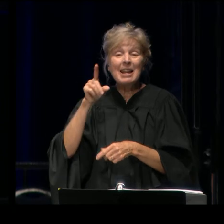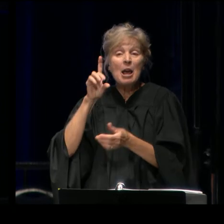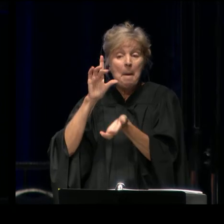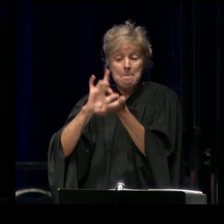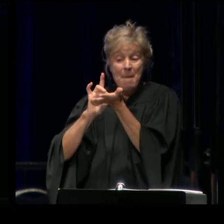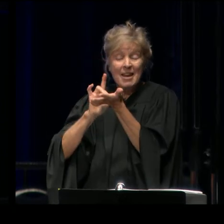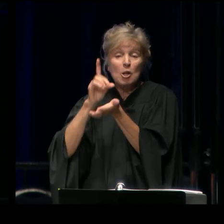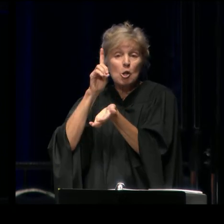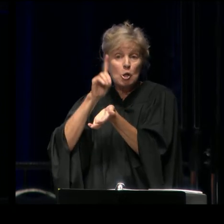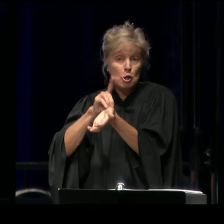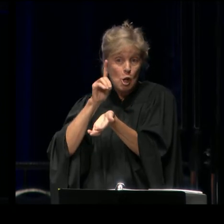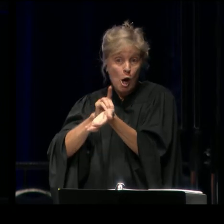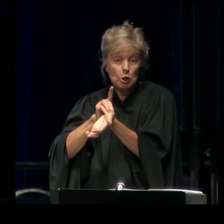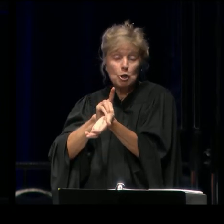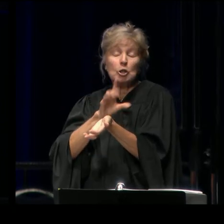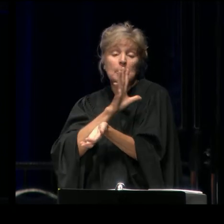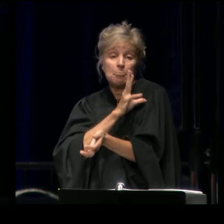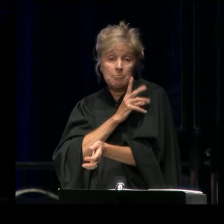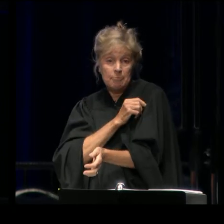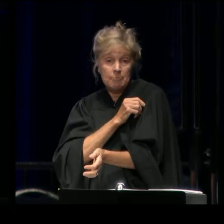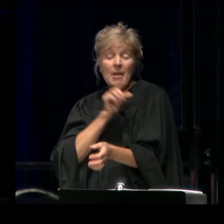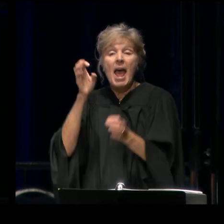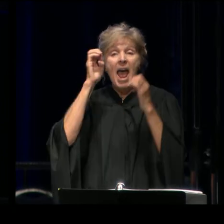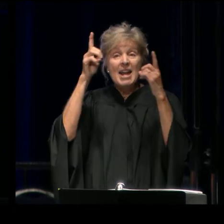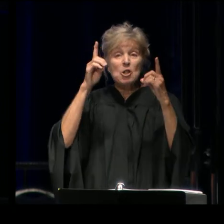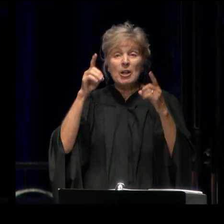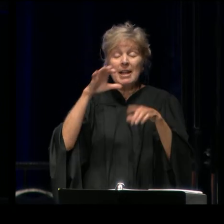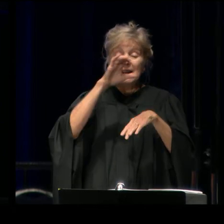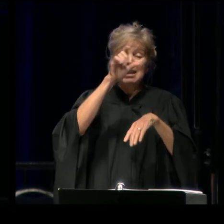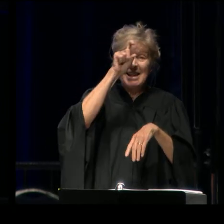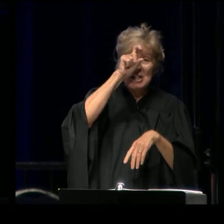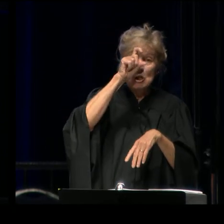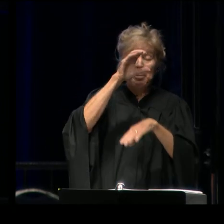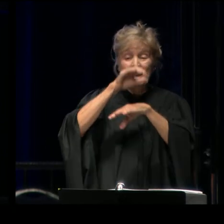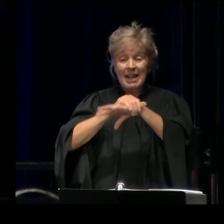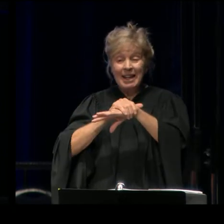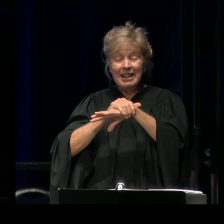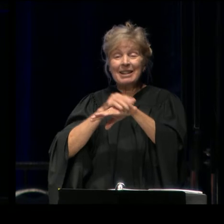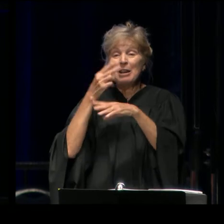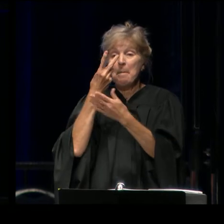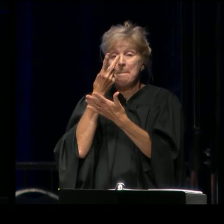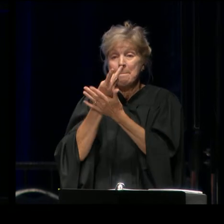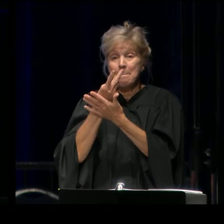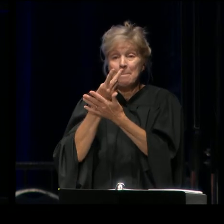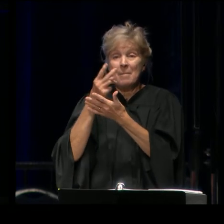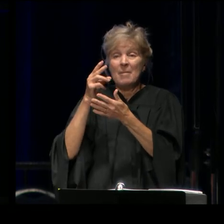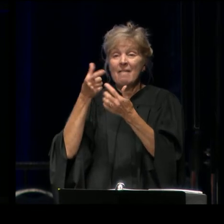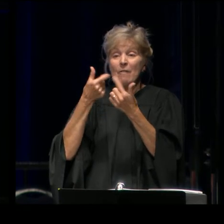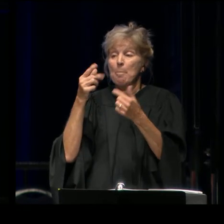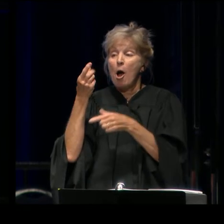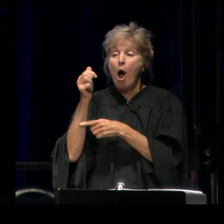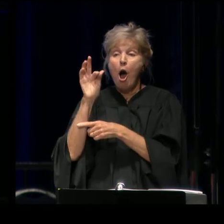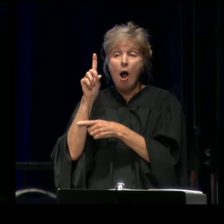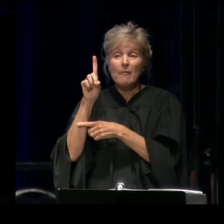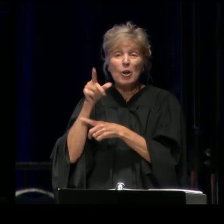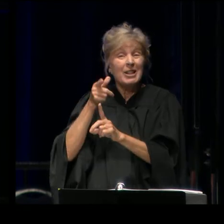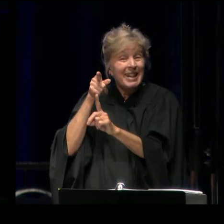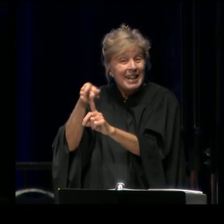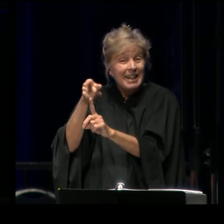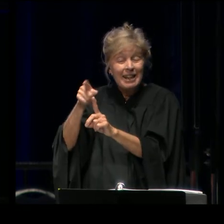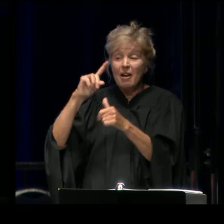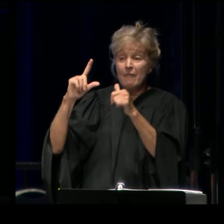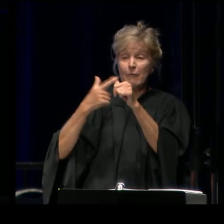Educated in Egypt, England, and with a master's degree in public health from Harvard University, Dr. Abolaesh is the